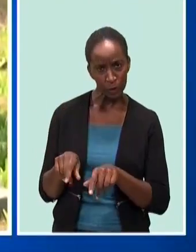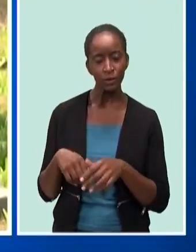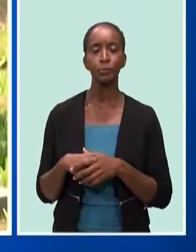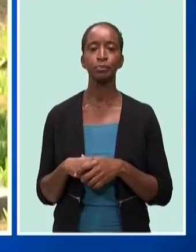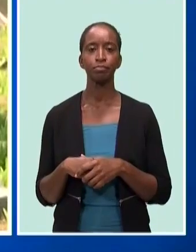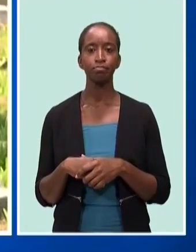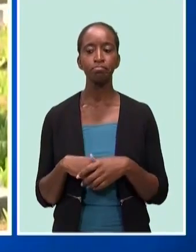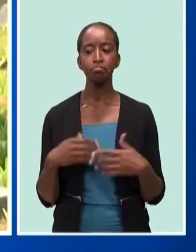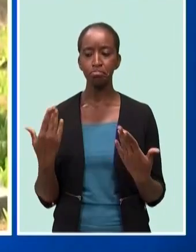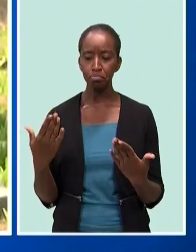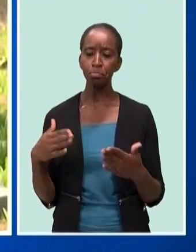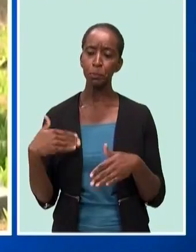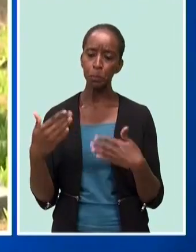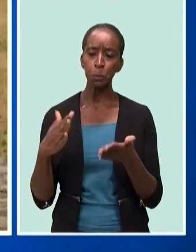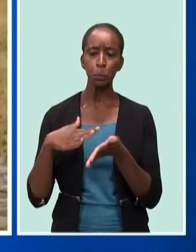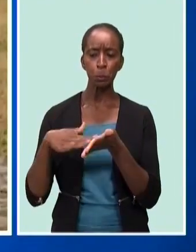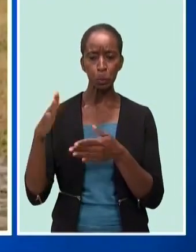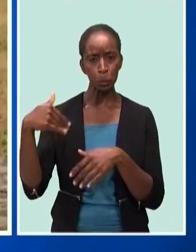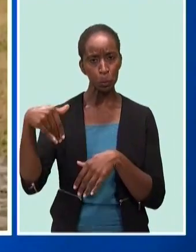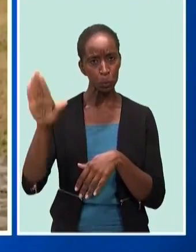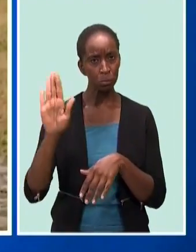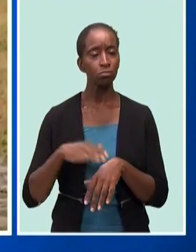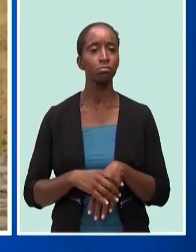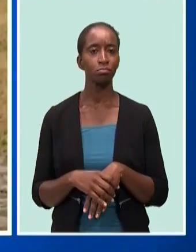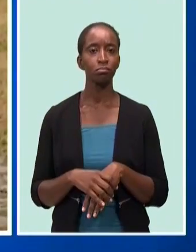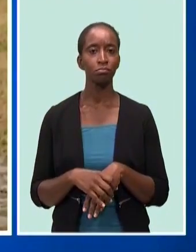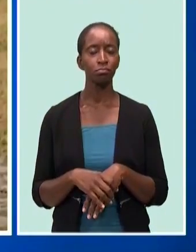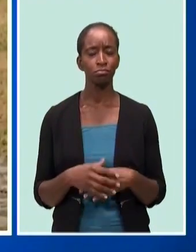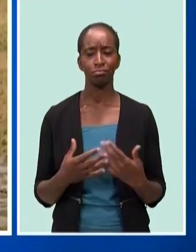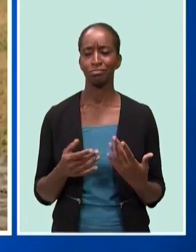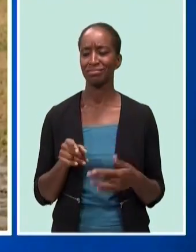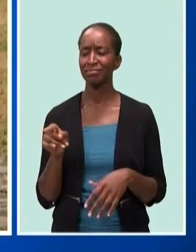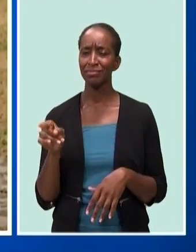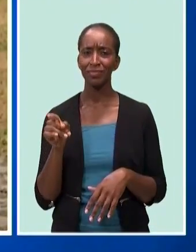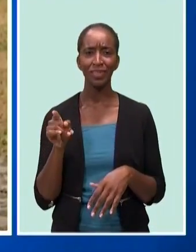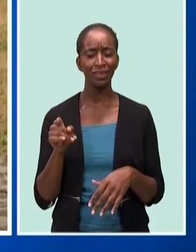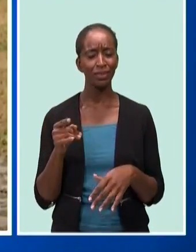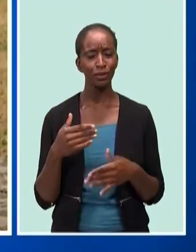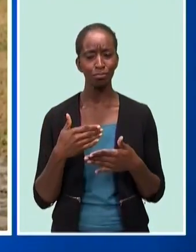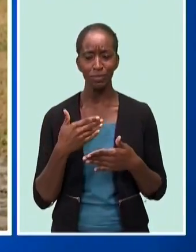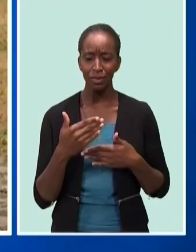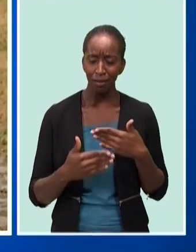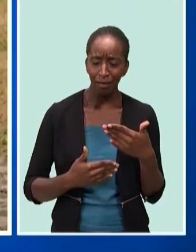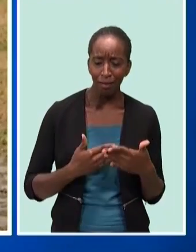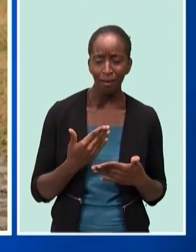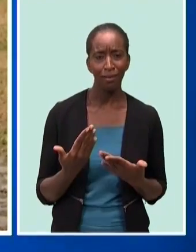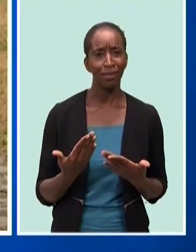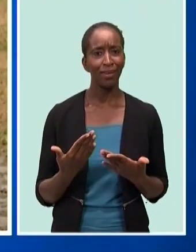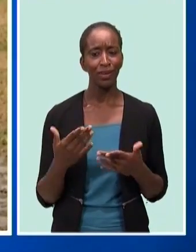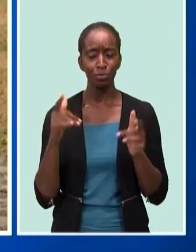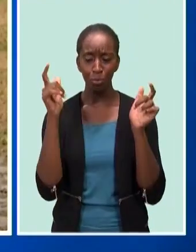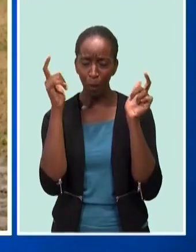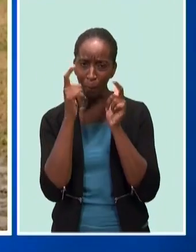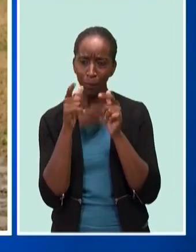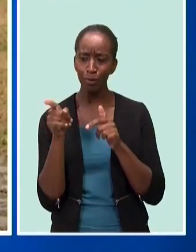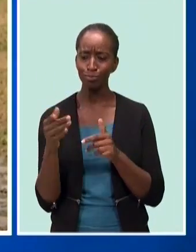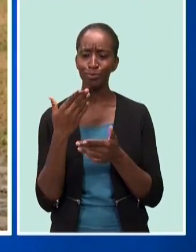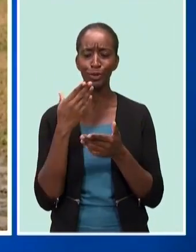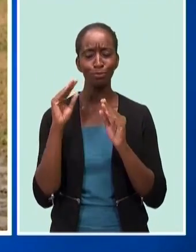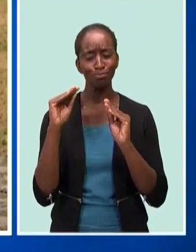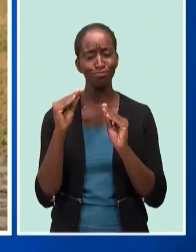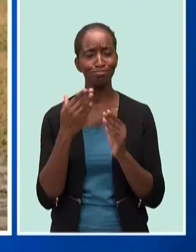here at this point. He was having some injury mark here. His spine was broken. Police say the 28-year-old teacher was picked up by security